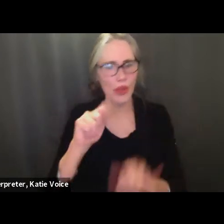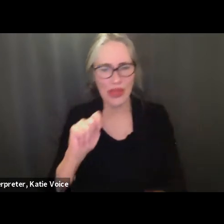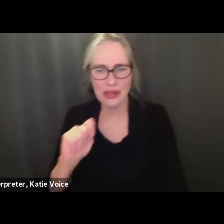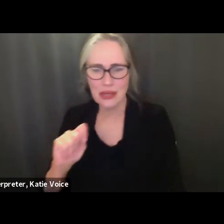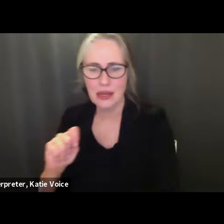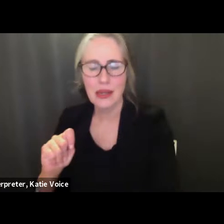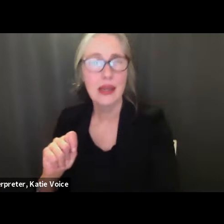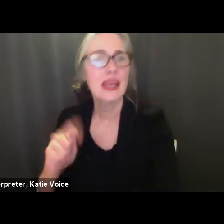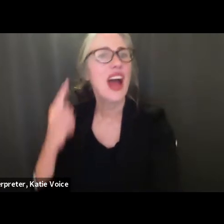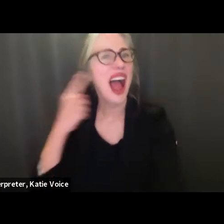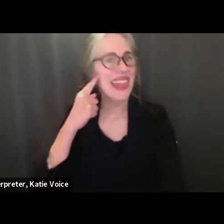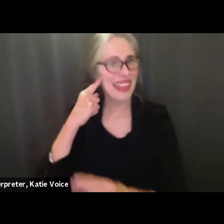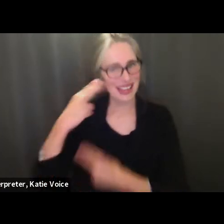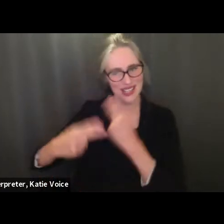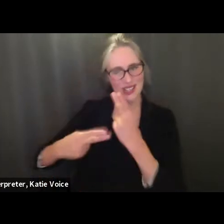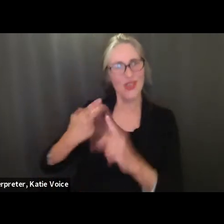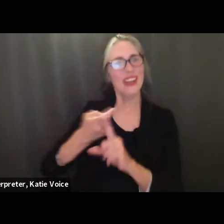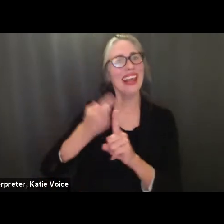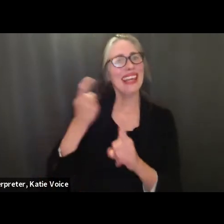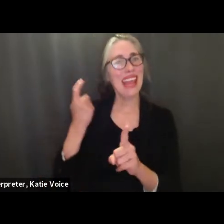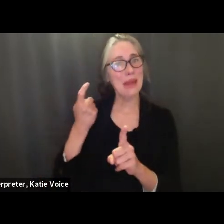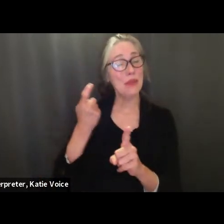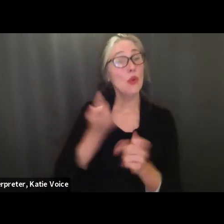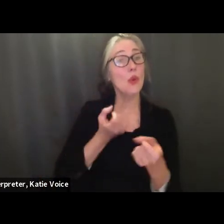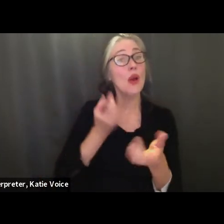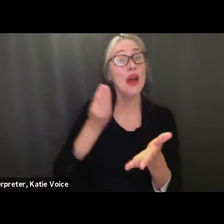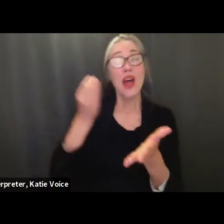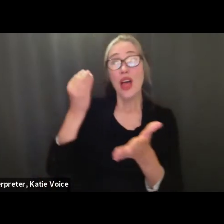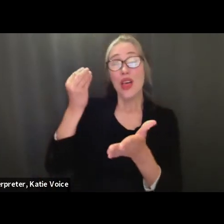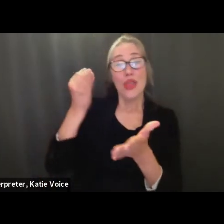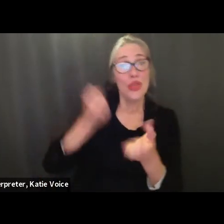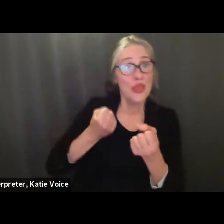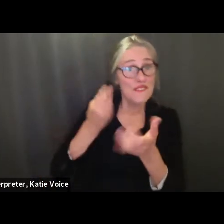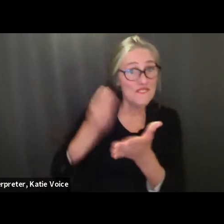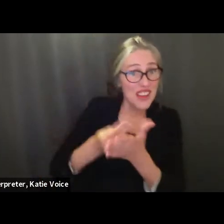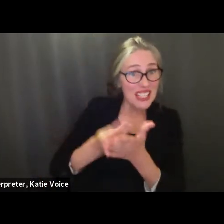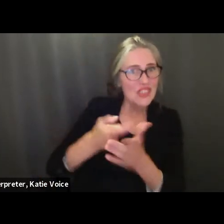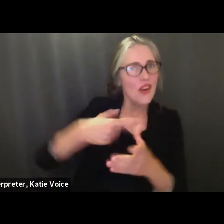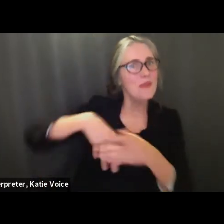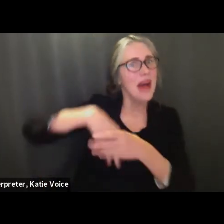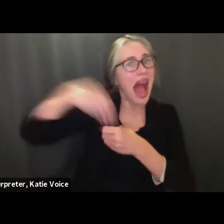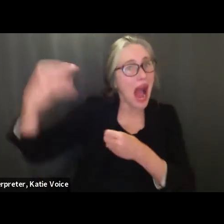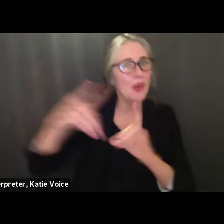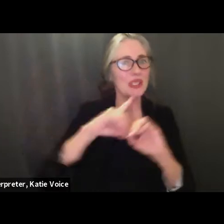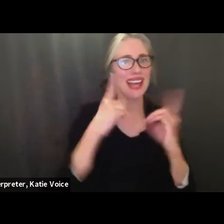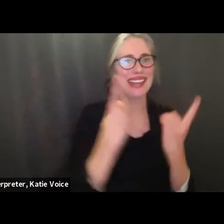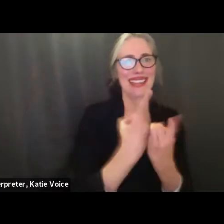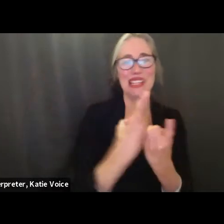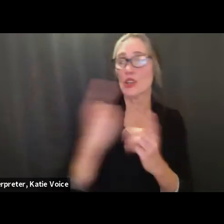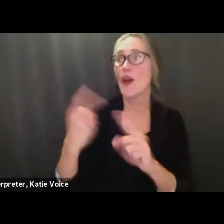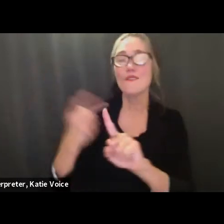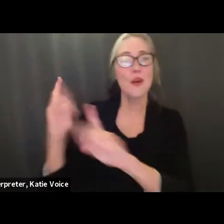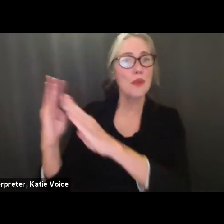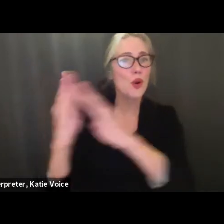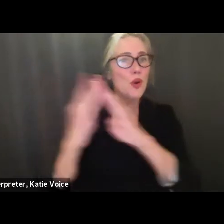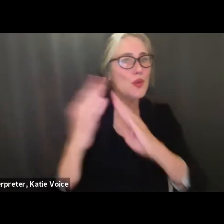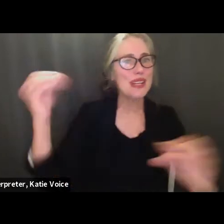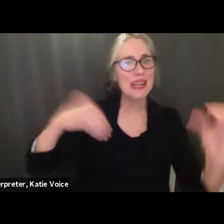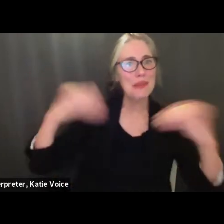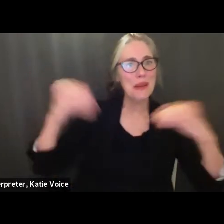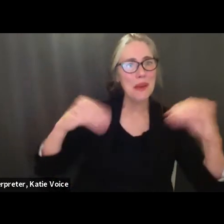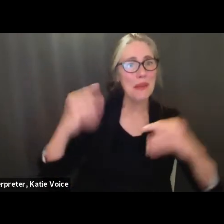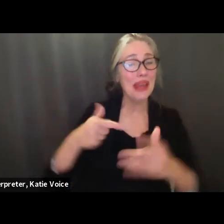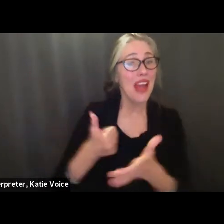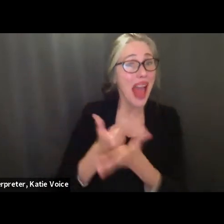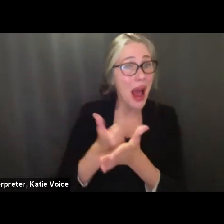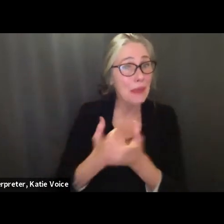historically generated through funding support outside the district. And that's another part of why I think it's so important that we recognize